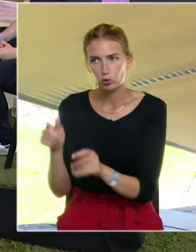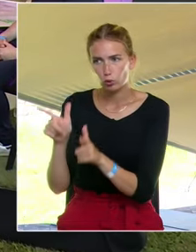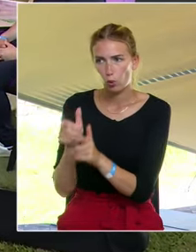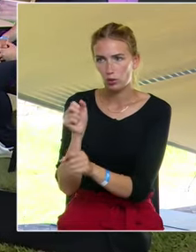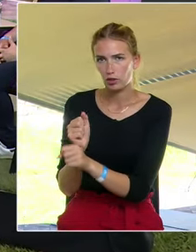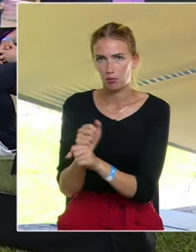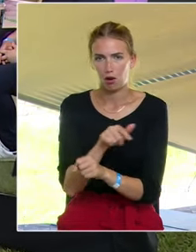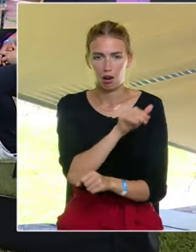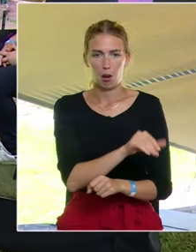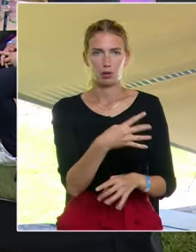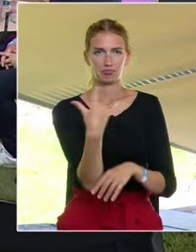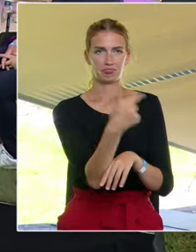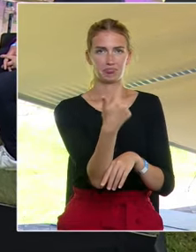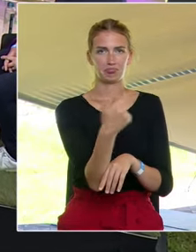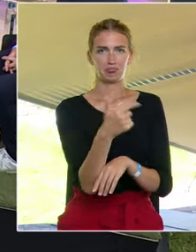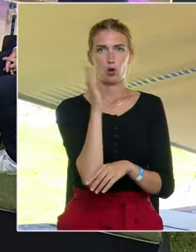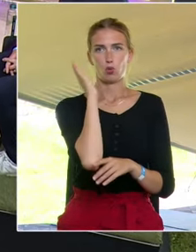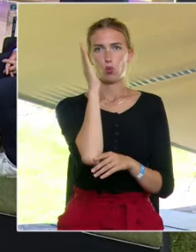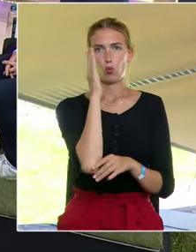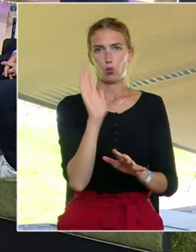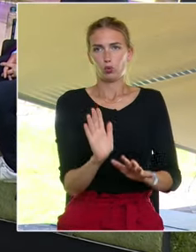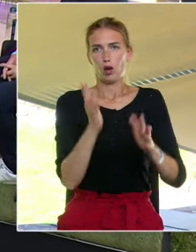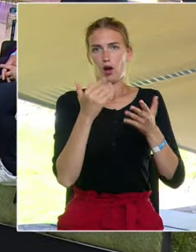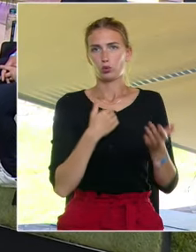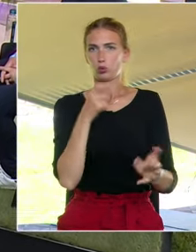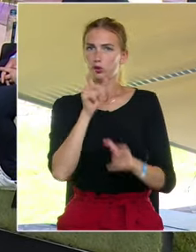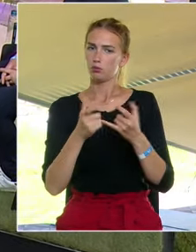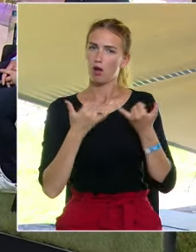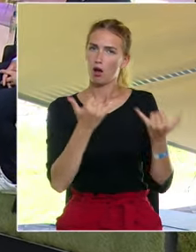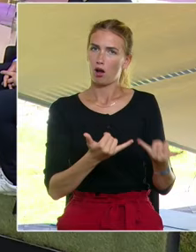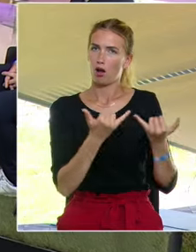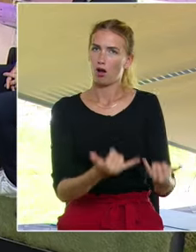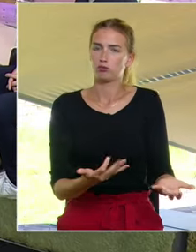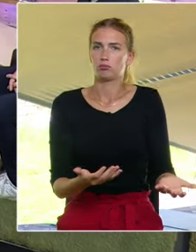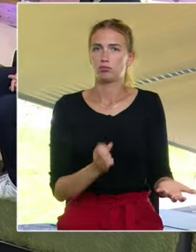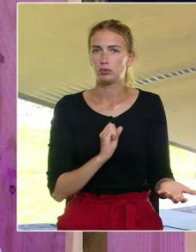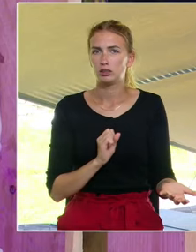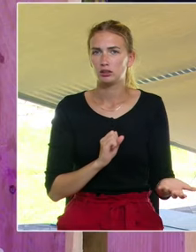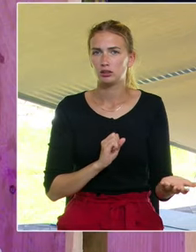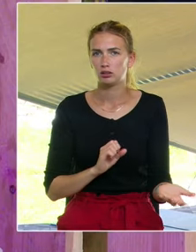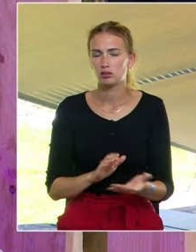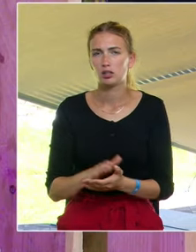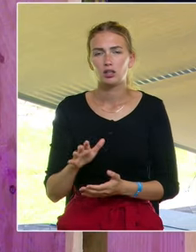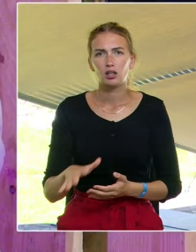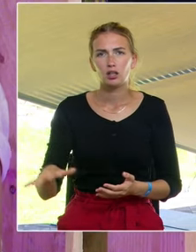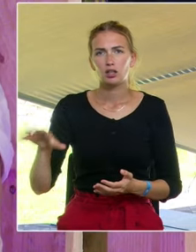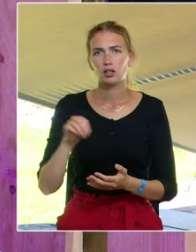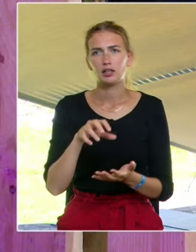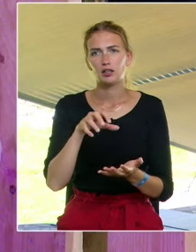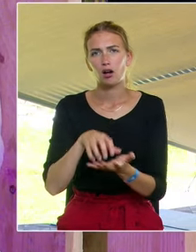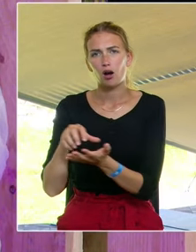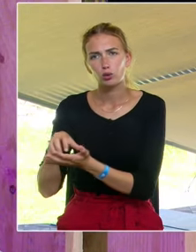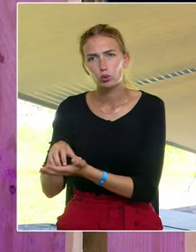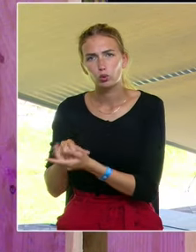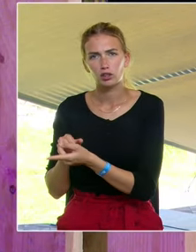like, the Minister of Culture has never created a music and has never created anything in a sense. So I think all those institutions will have to be and